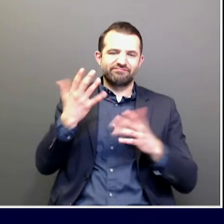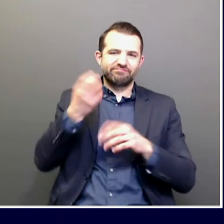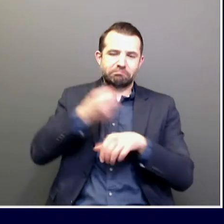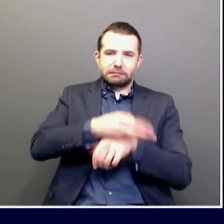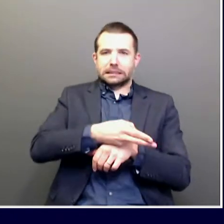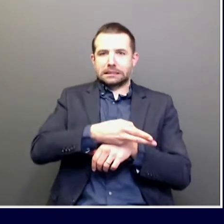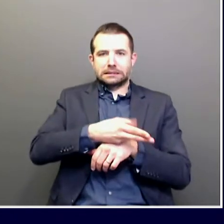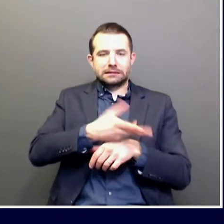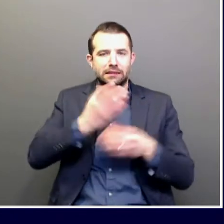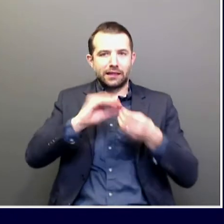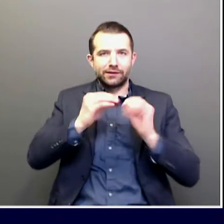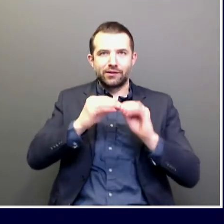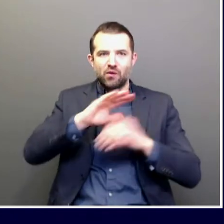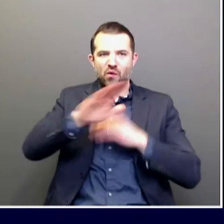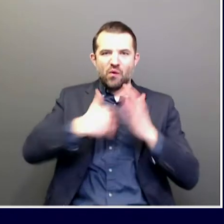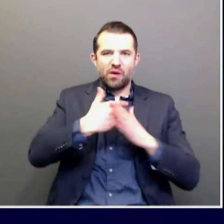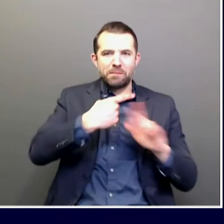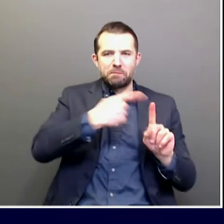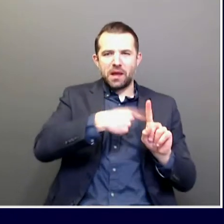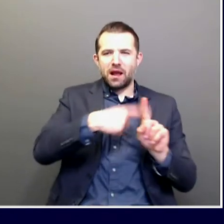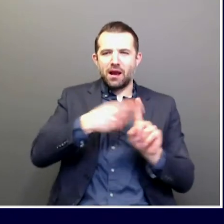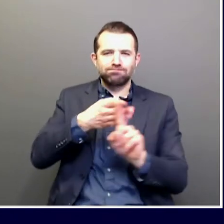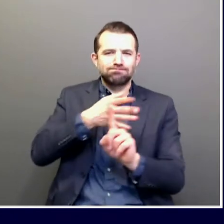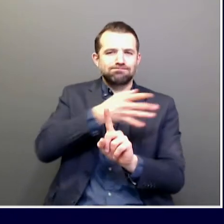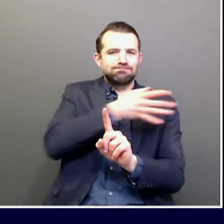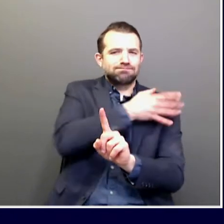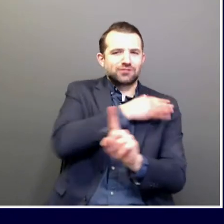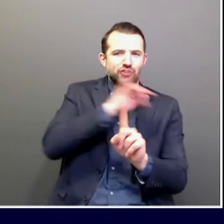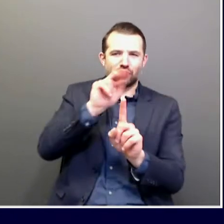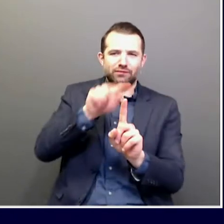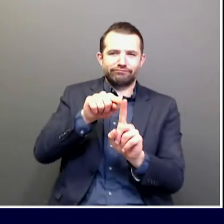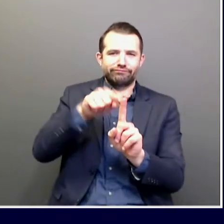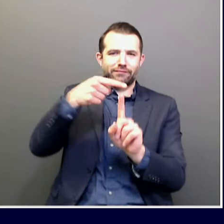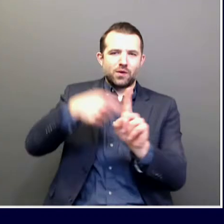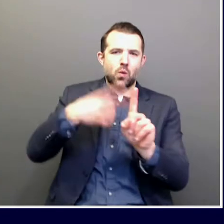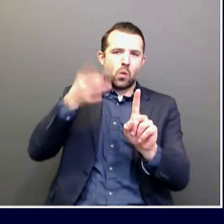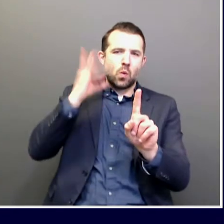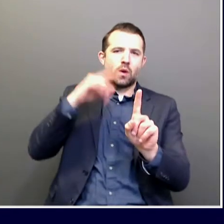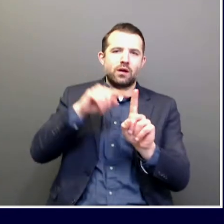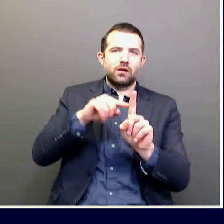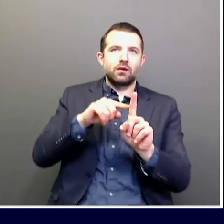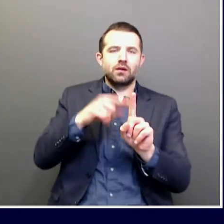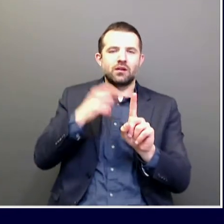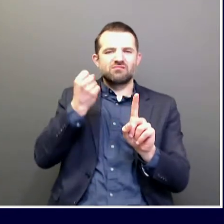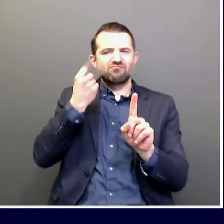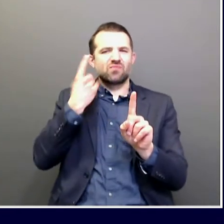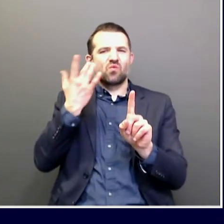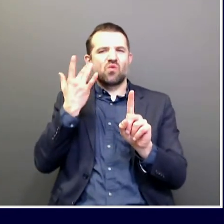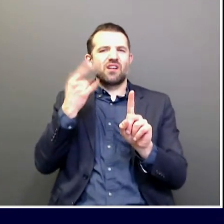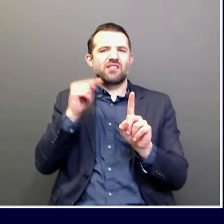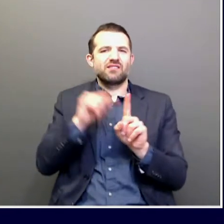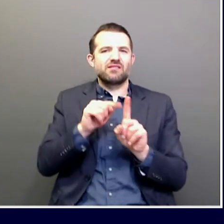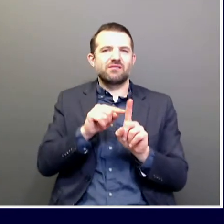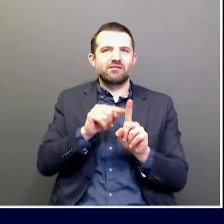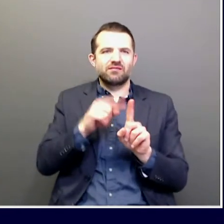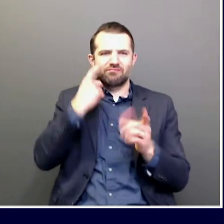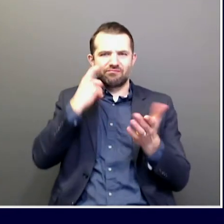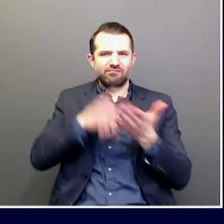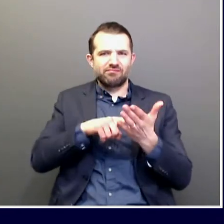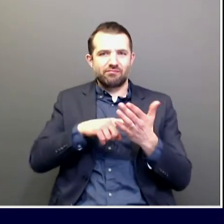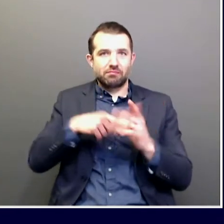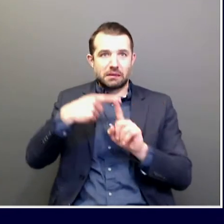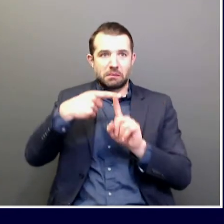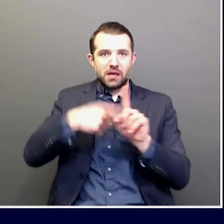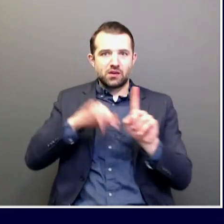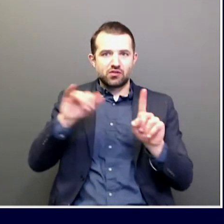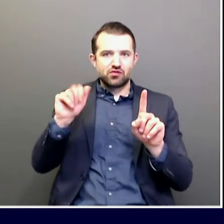Delta variant, Chris. Make no mistake. In fact, what the variant era of COVID has been characterized by, going all the way